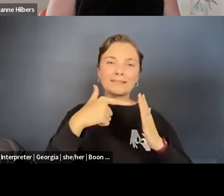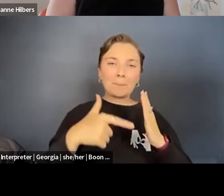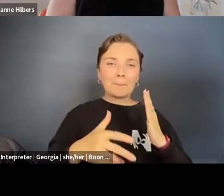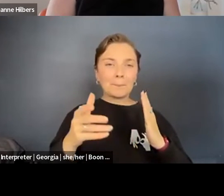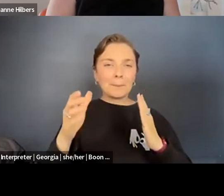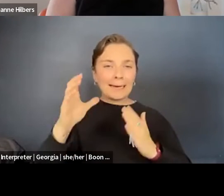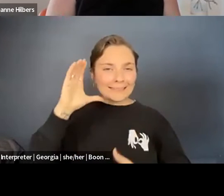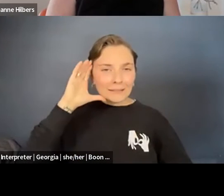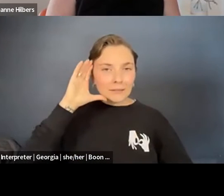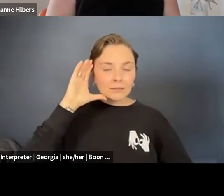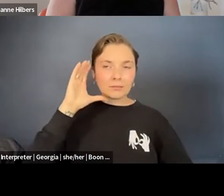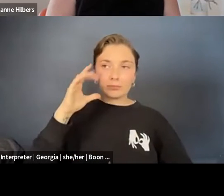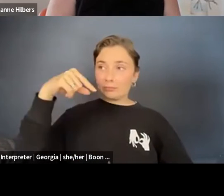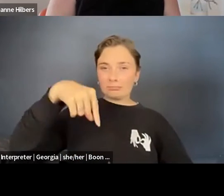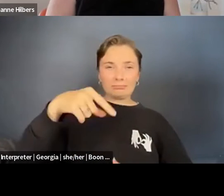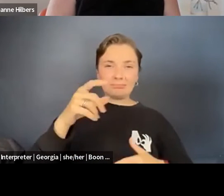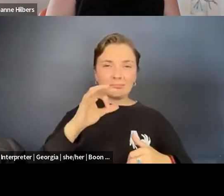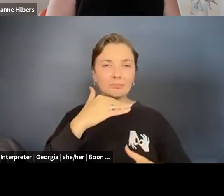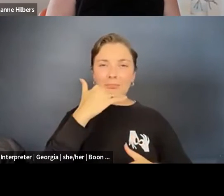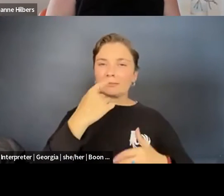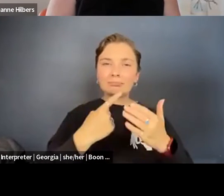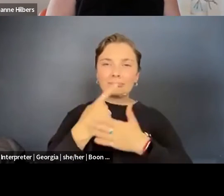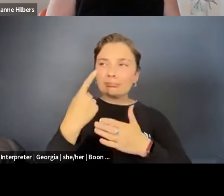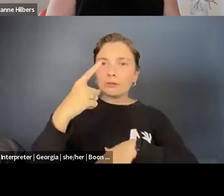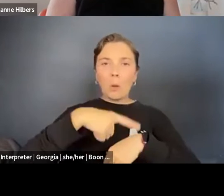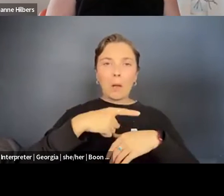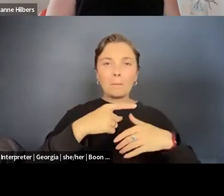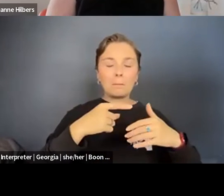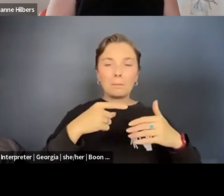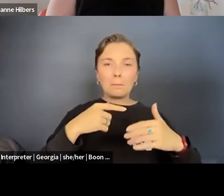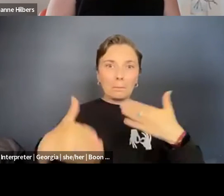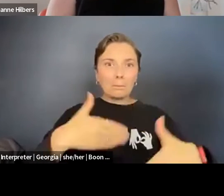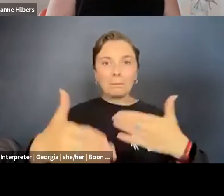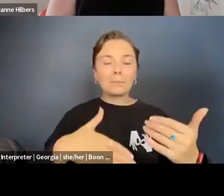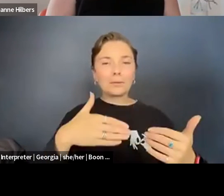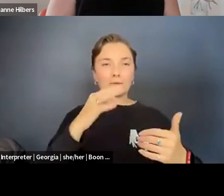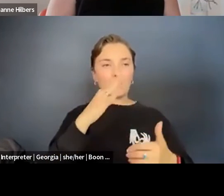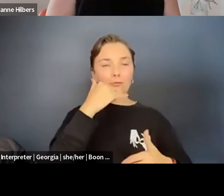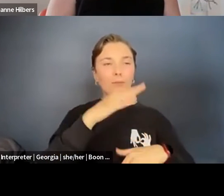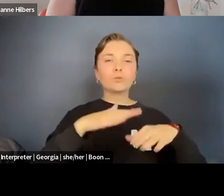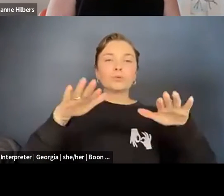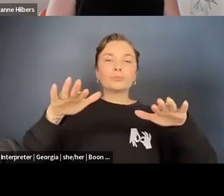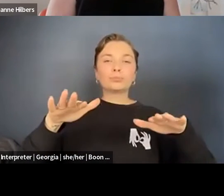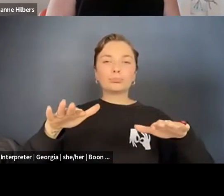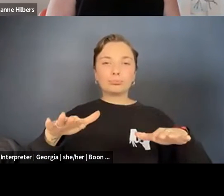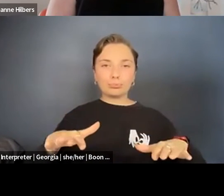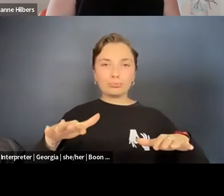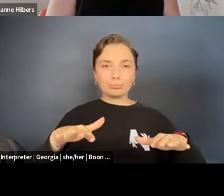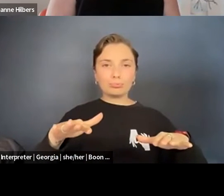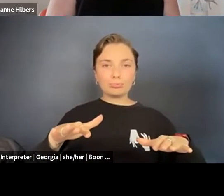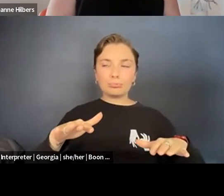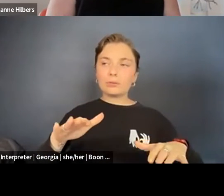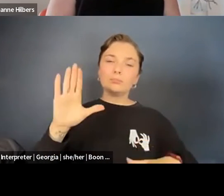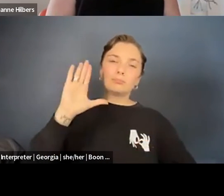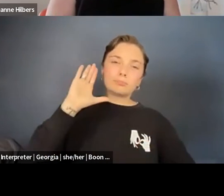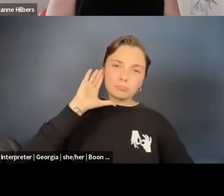again, we don't get the chance to do that very much in our time-pressed world. but this slowing down and this opportunity to